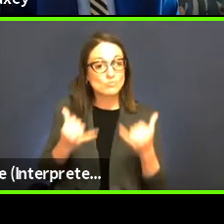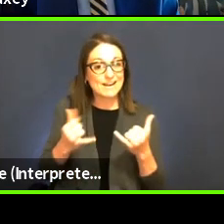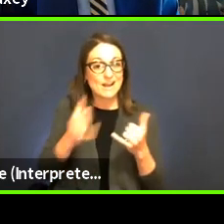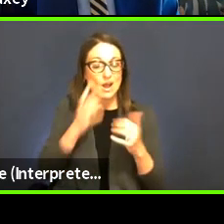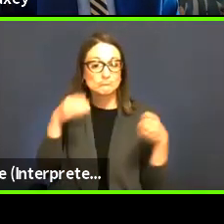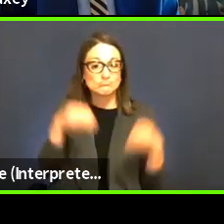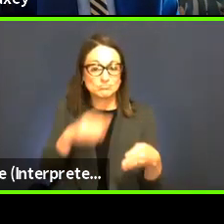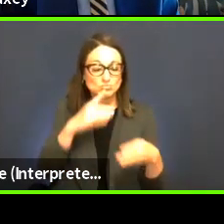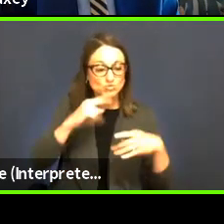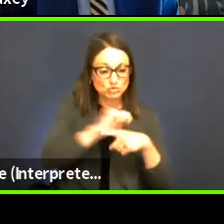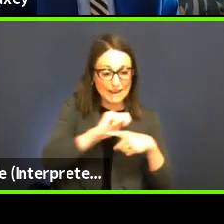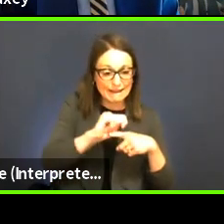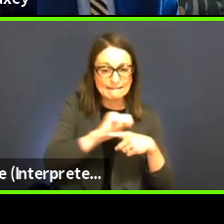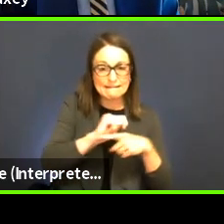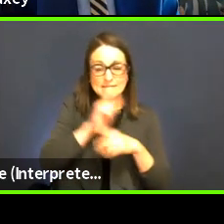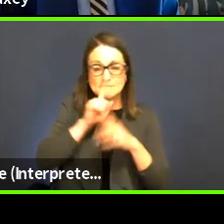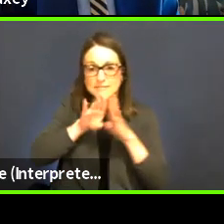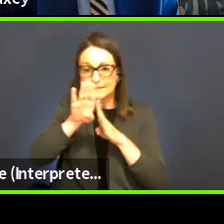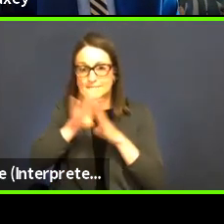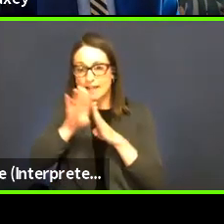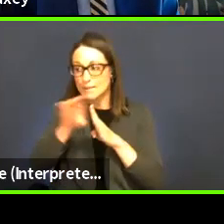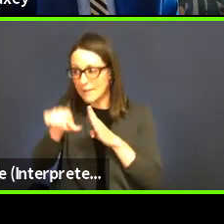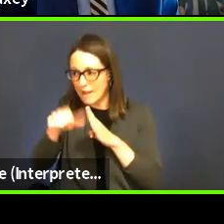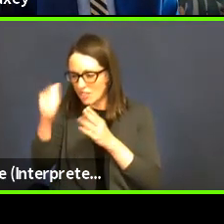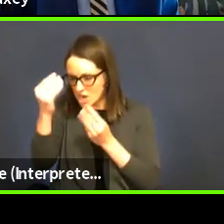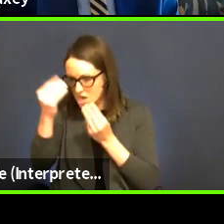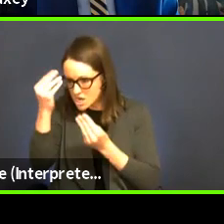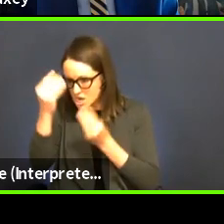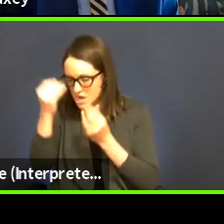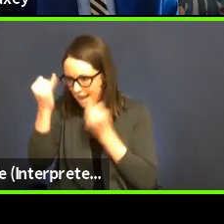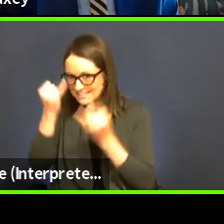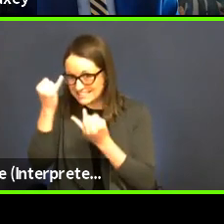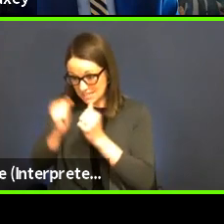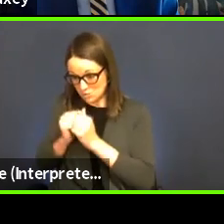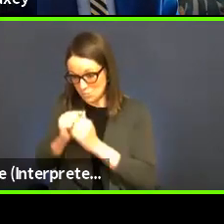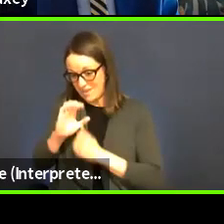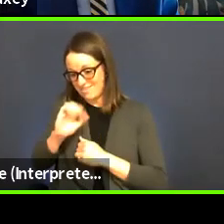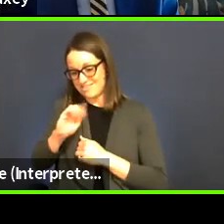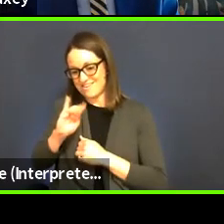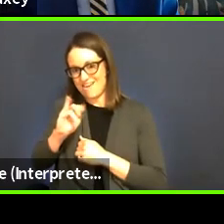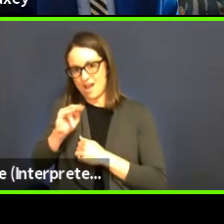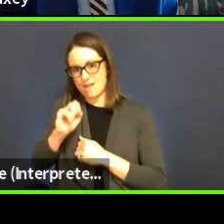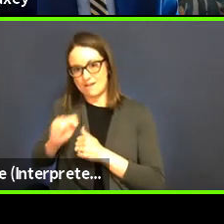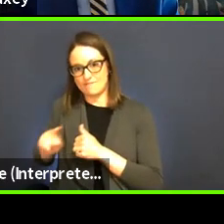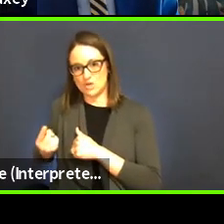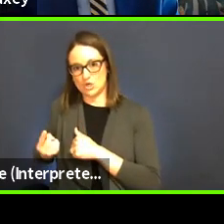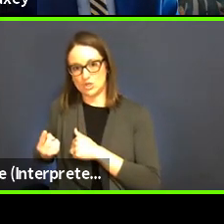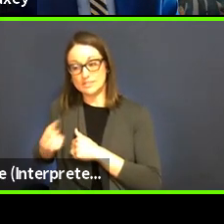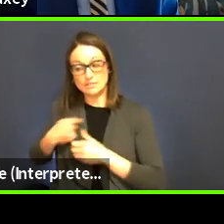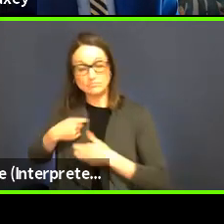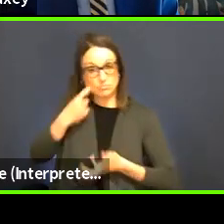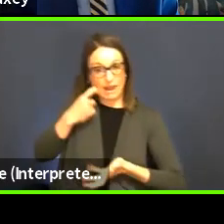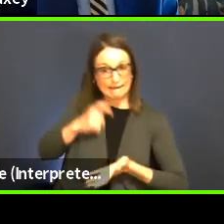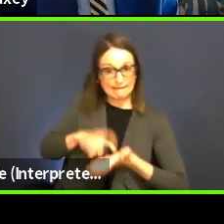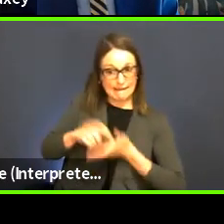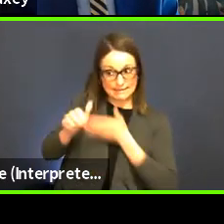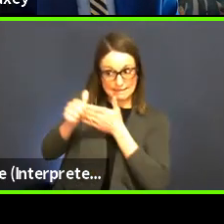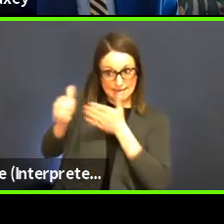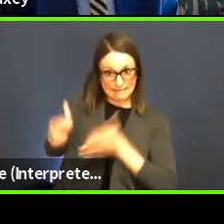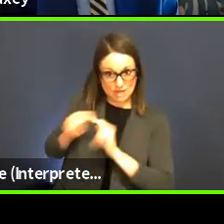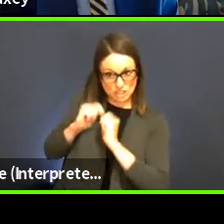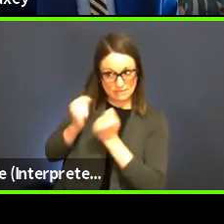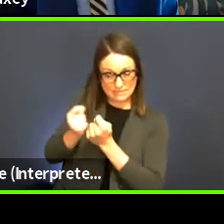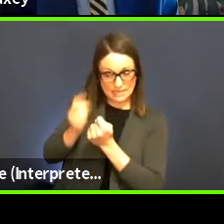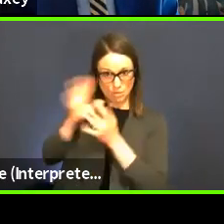training and developing understanding with my cabinet first, recognizing the need for our leadership team to lead the way. And I will be sharing updates